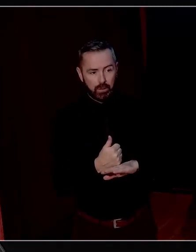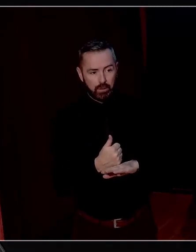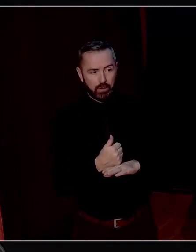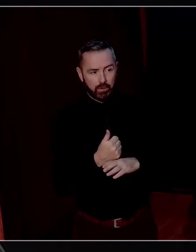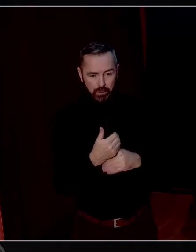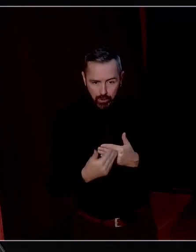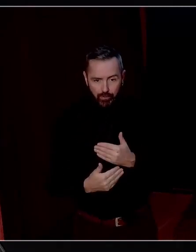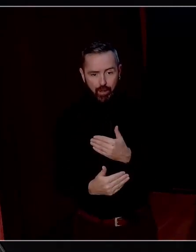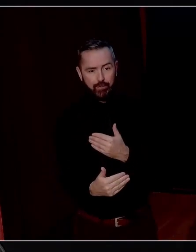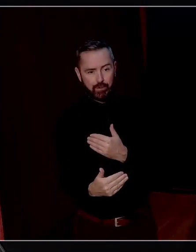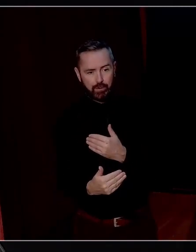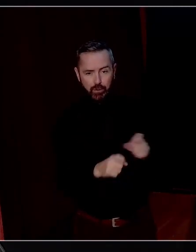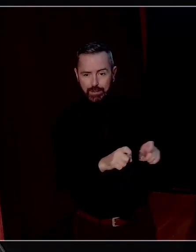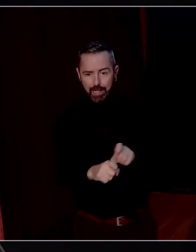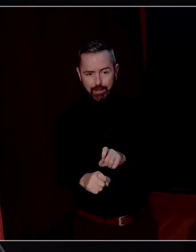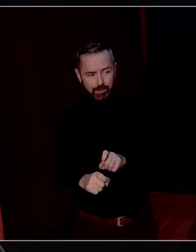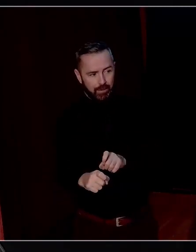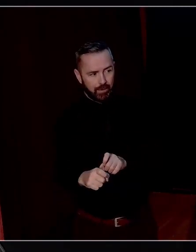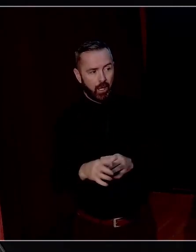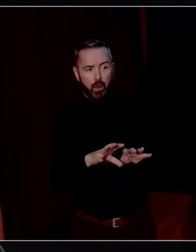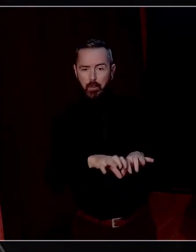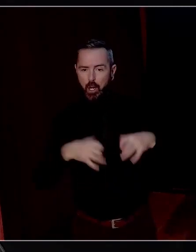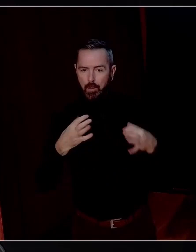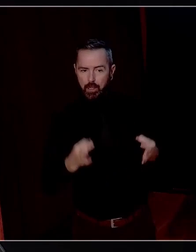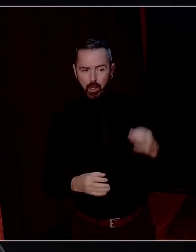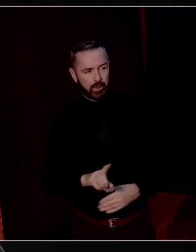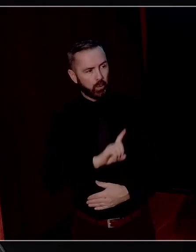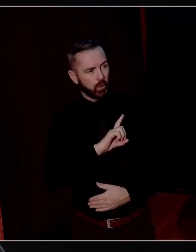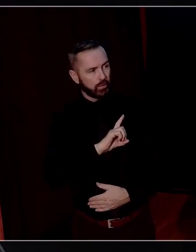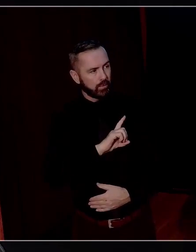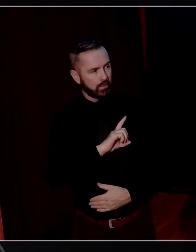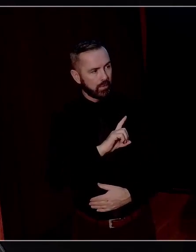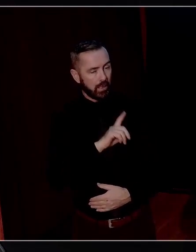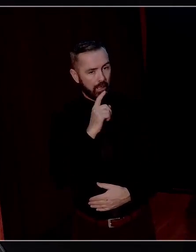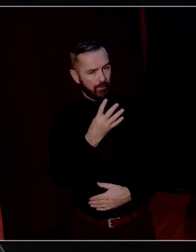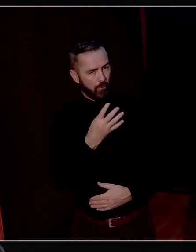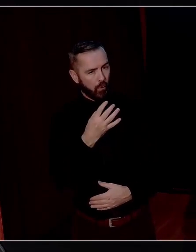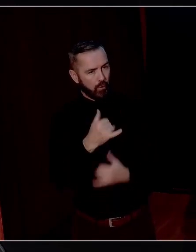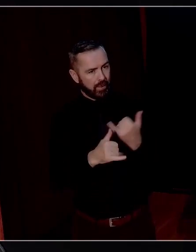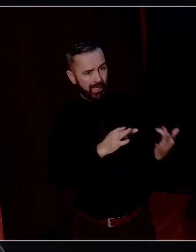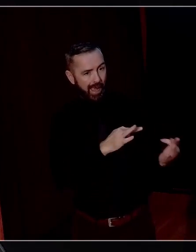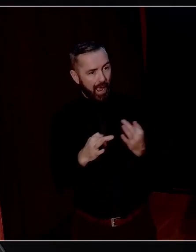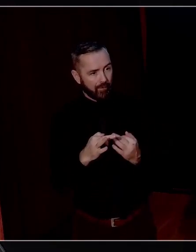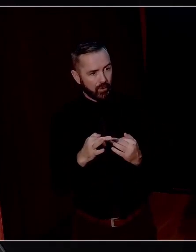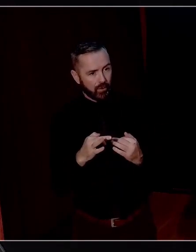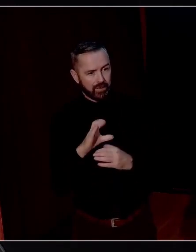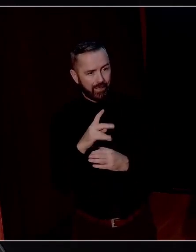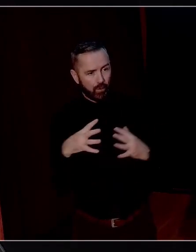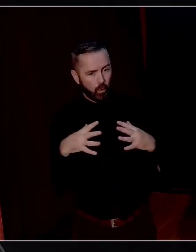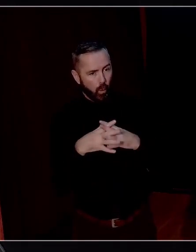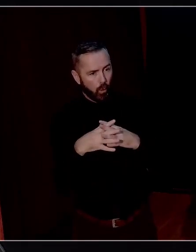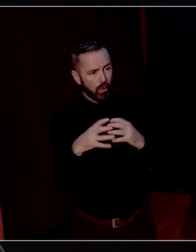did sustain. Parliamentary politics won. Within 4 years of the end of the Civil War, all